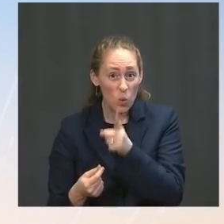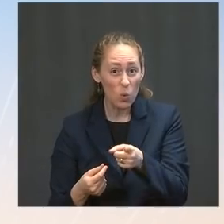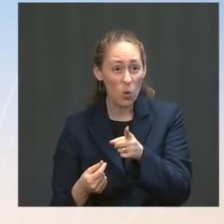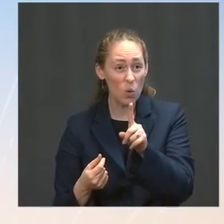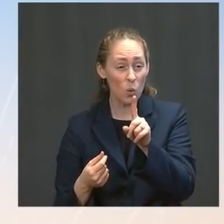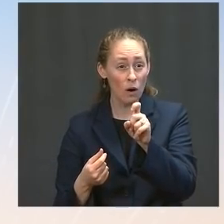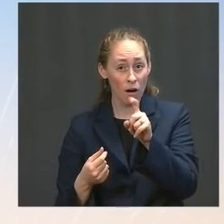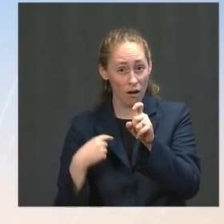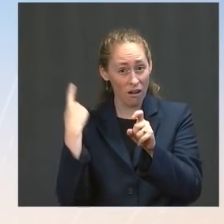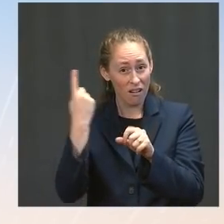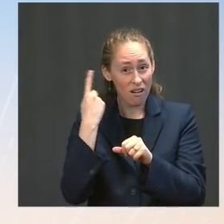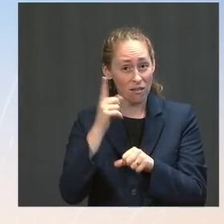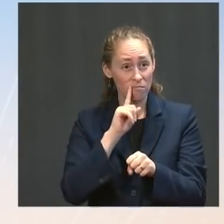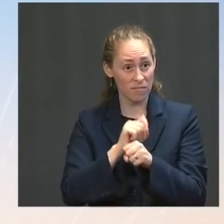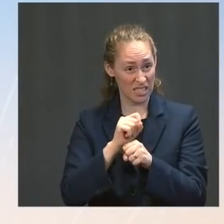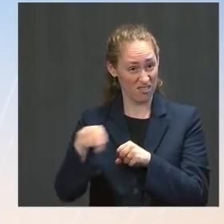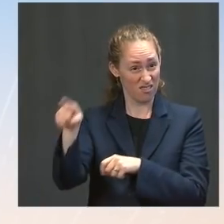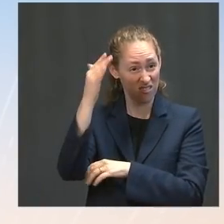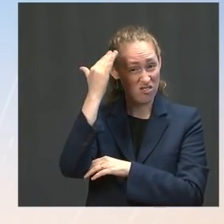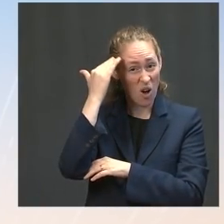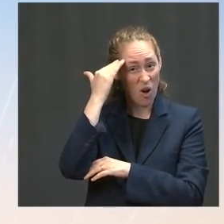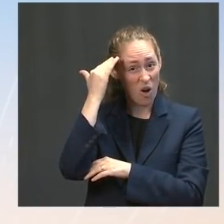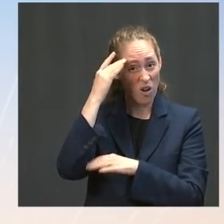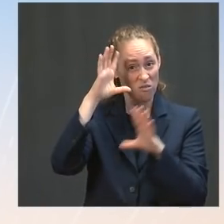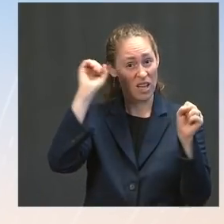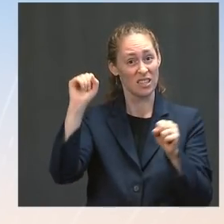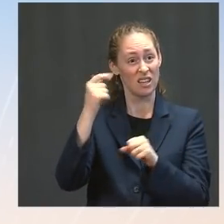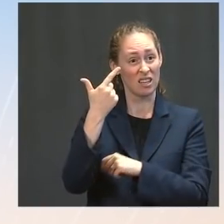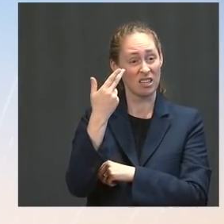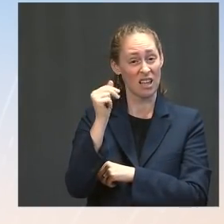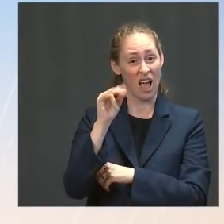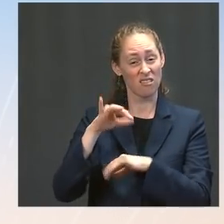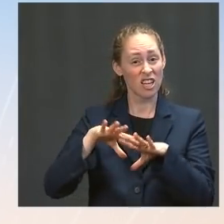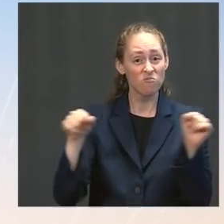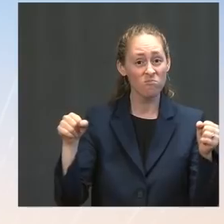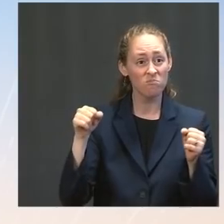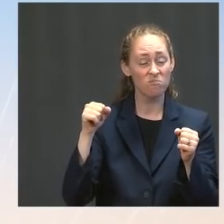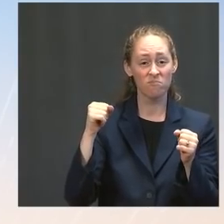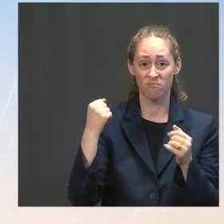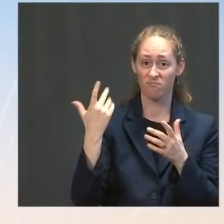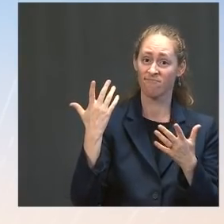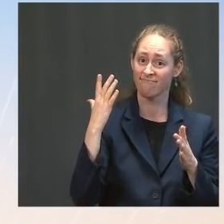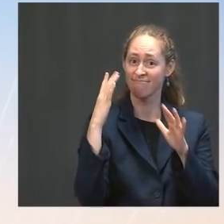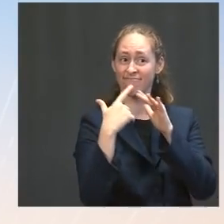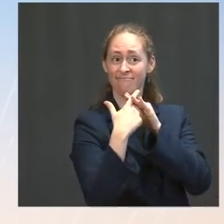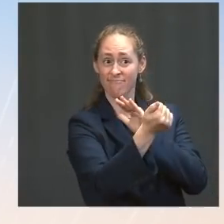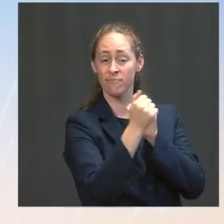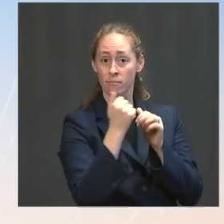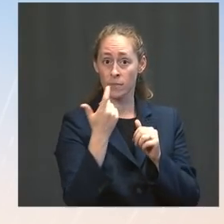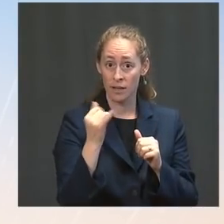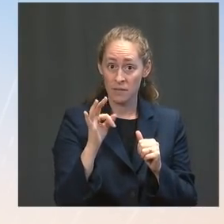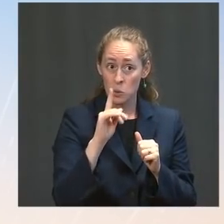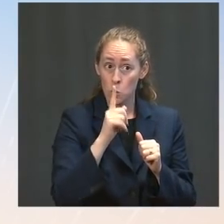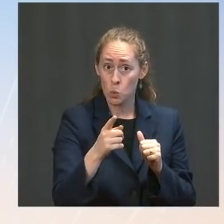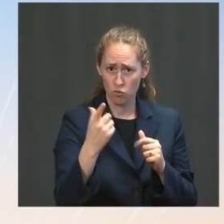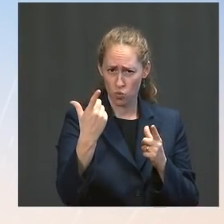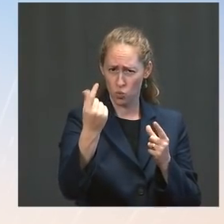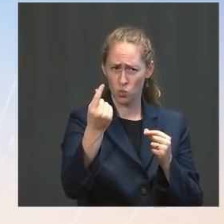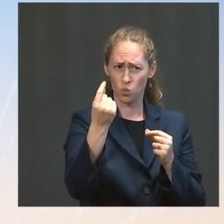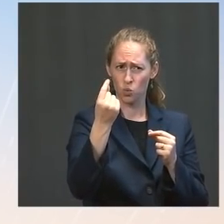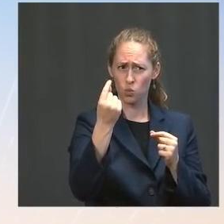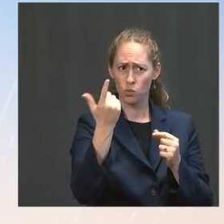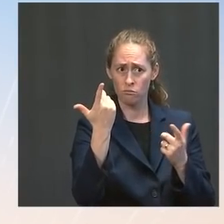guidance a couple of weeks ago or last week. It's all running together 2 weeks ago on 8 months, and if they update that guidance, it would certainly